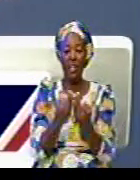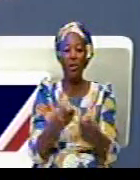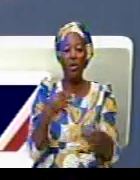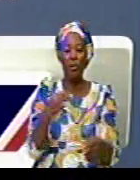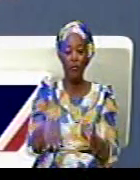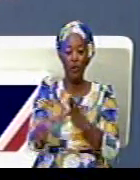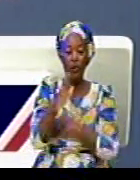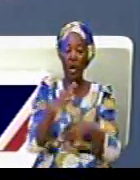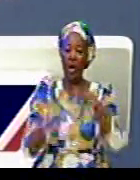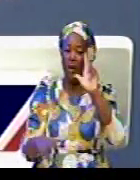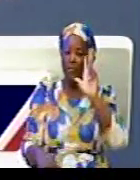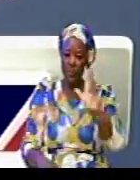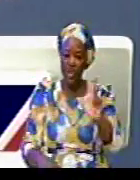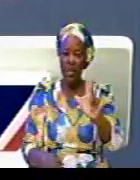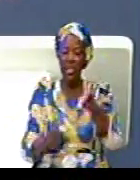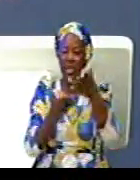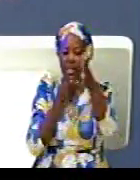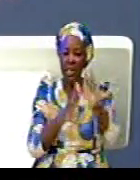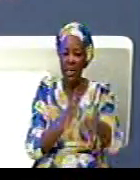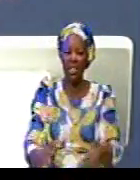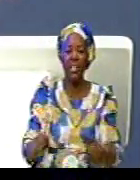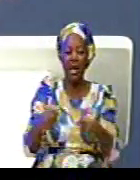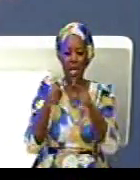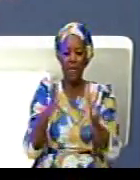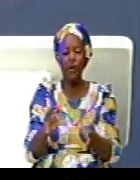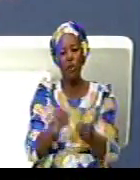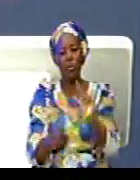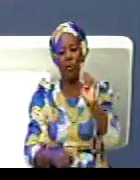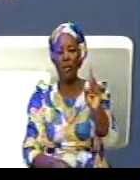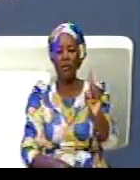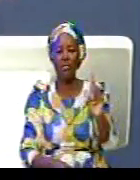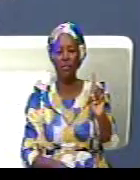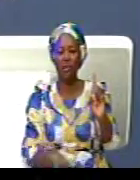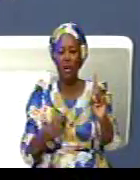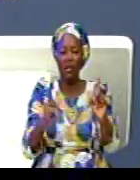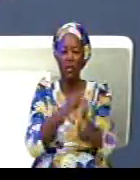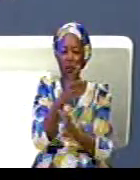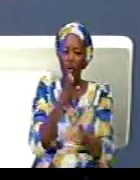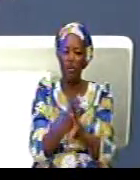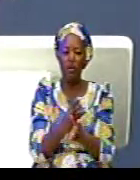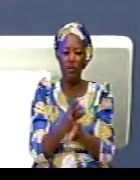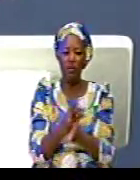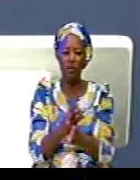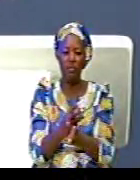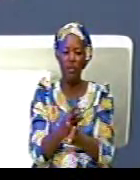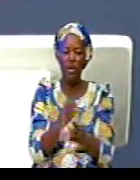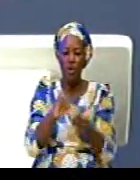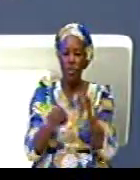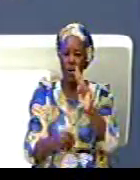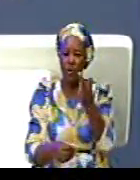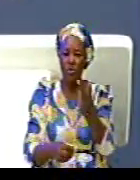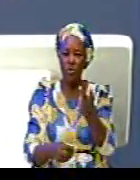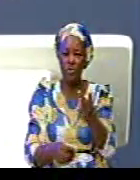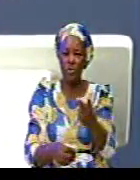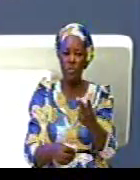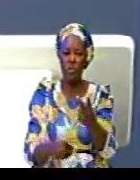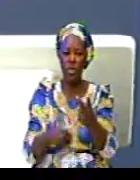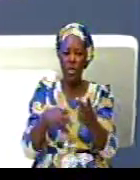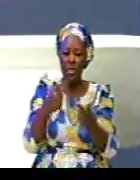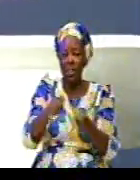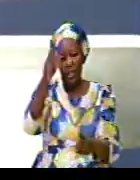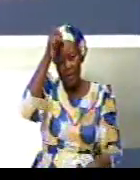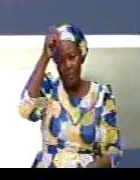again member of the family of God, three deadly enemies. Number one,